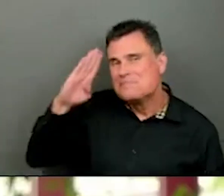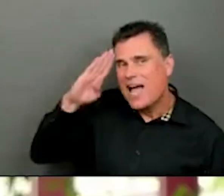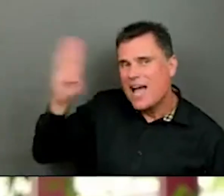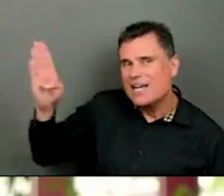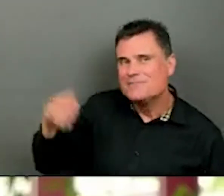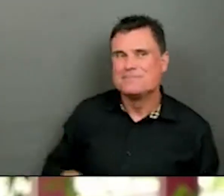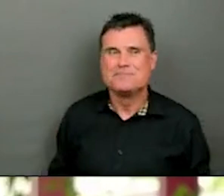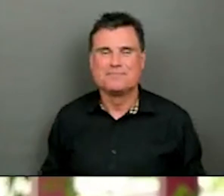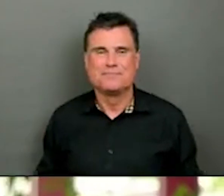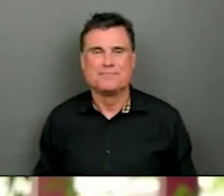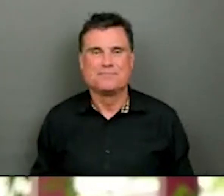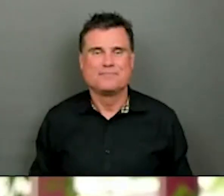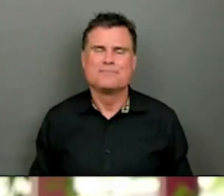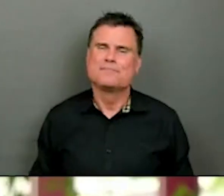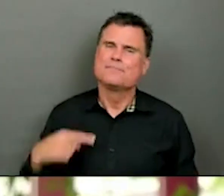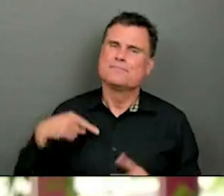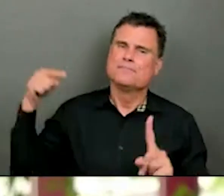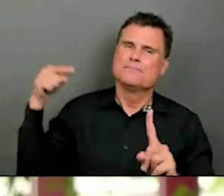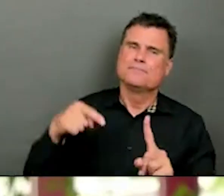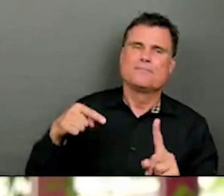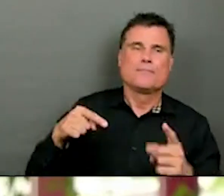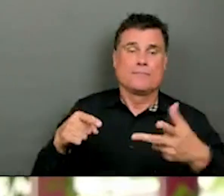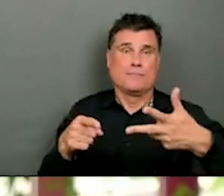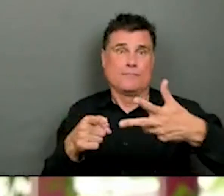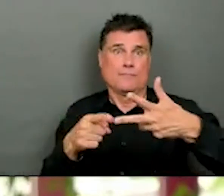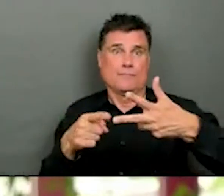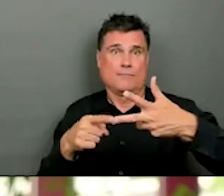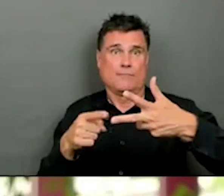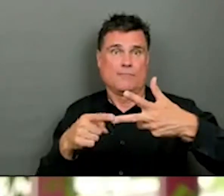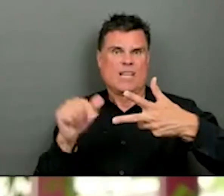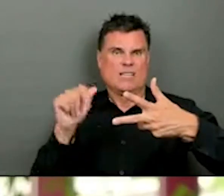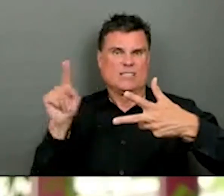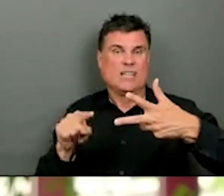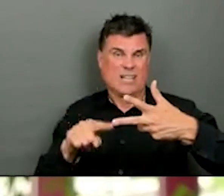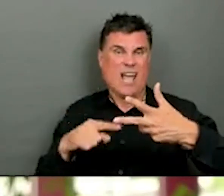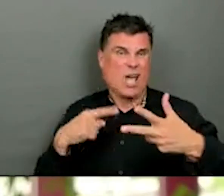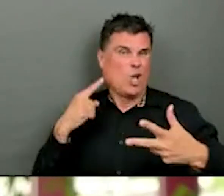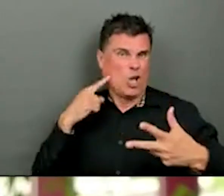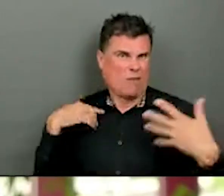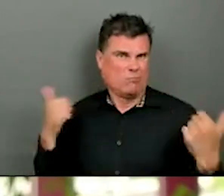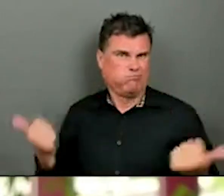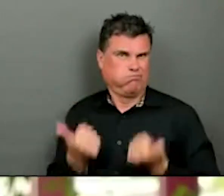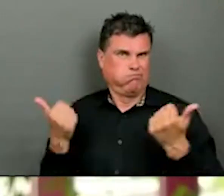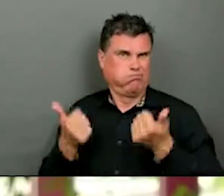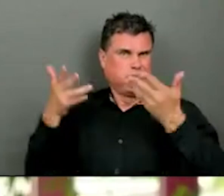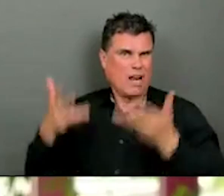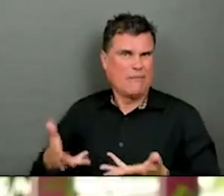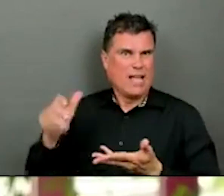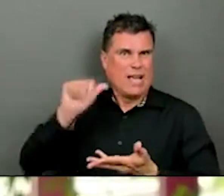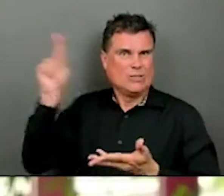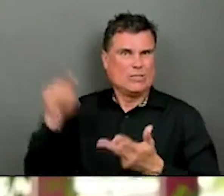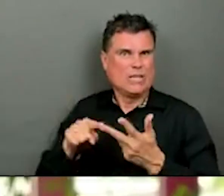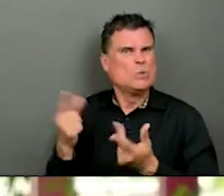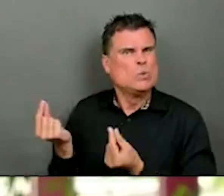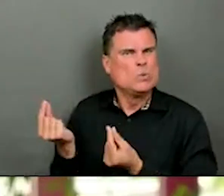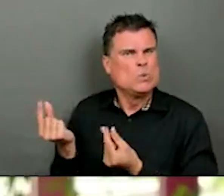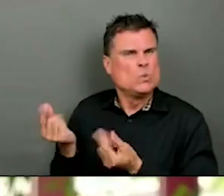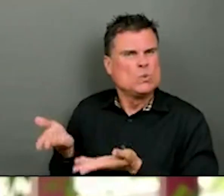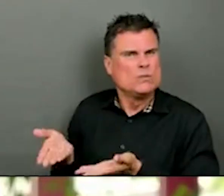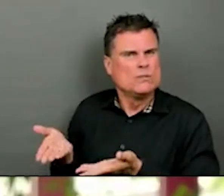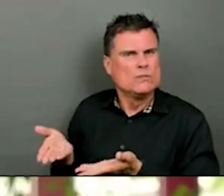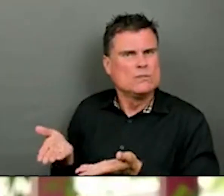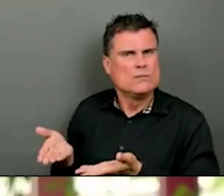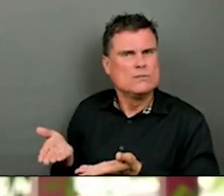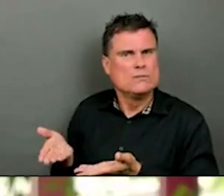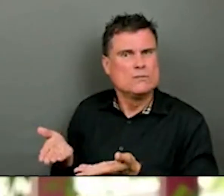just wondering, with regards to AstraZeneca, if there's a bunch left over, is there any way that you would possibly give that